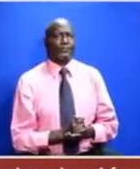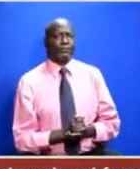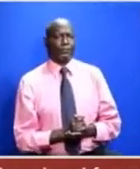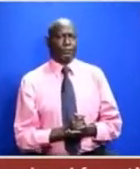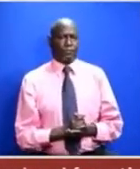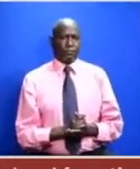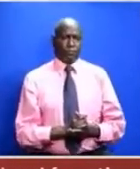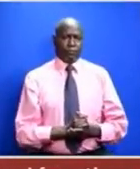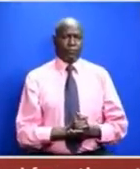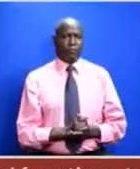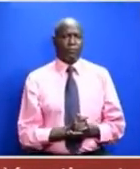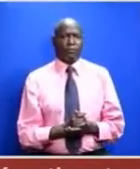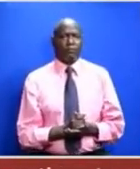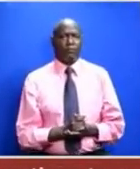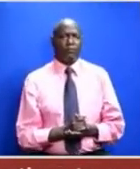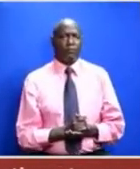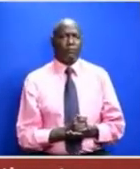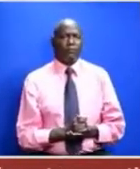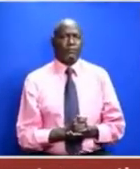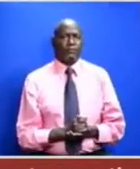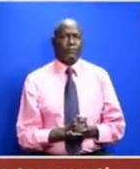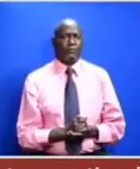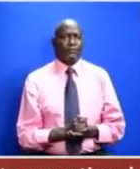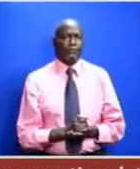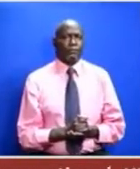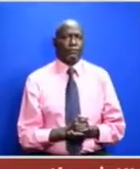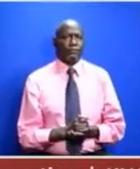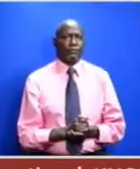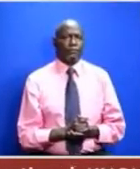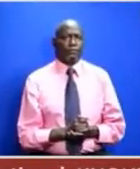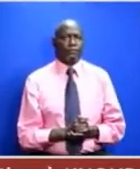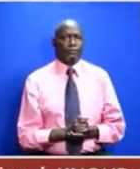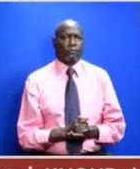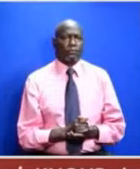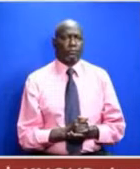Reporting for Newswatch, I am Brian Mugambi.